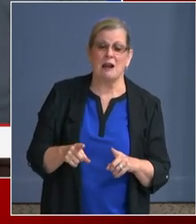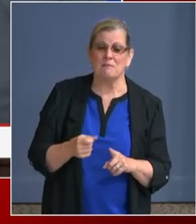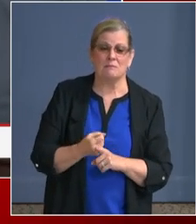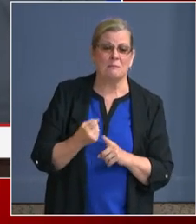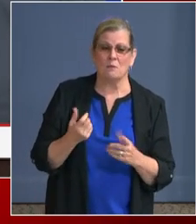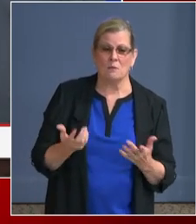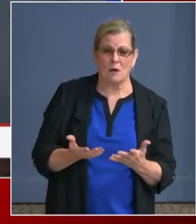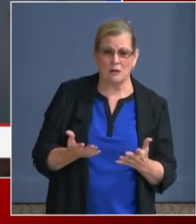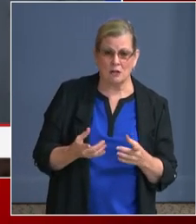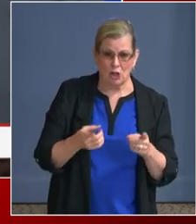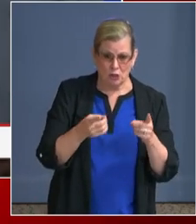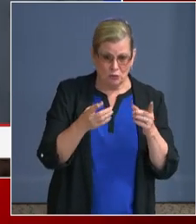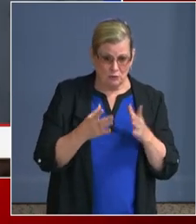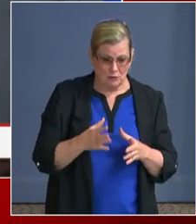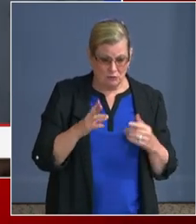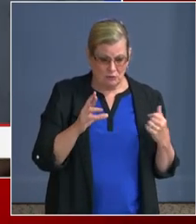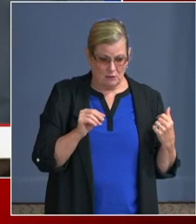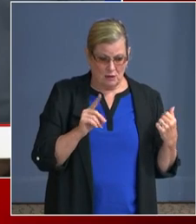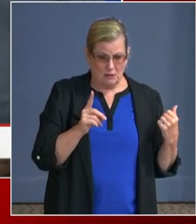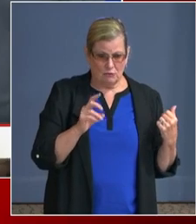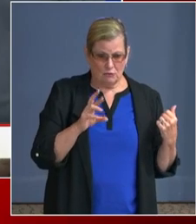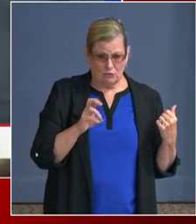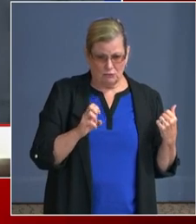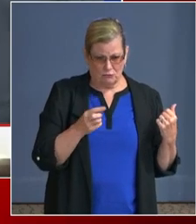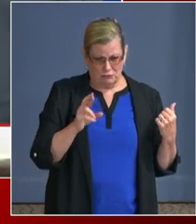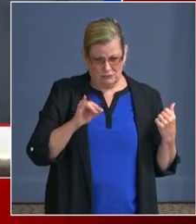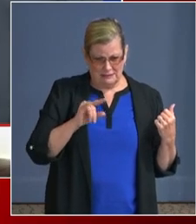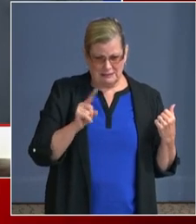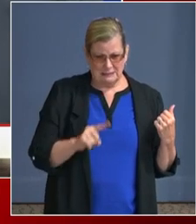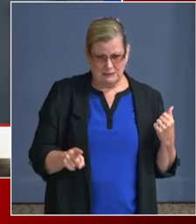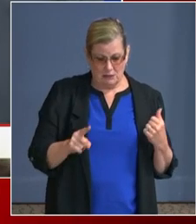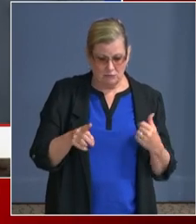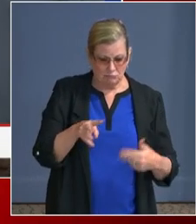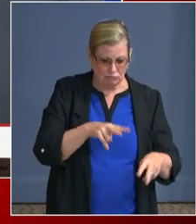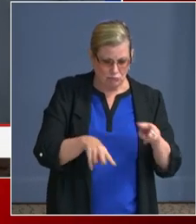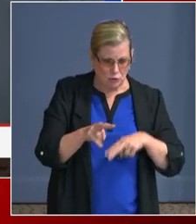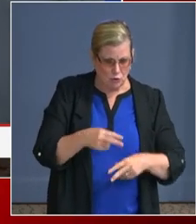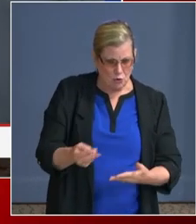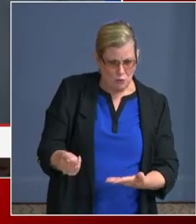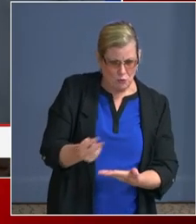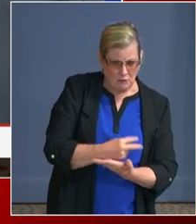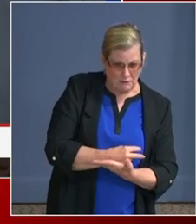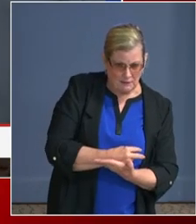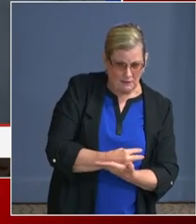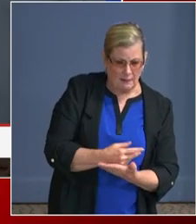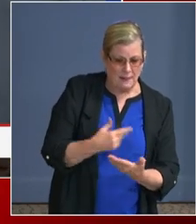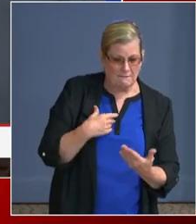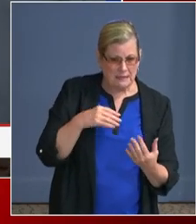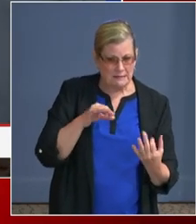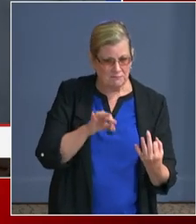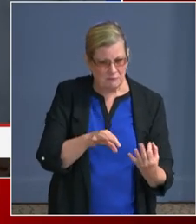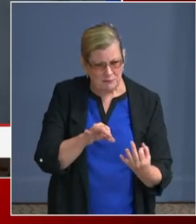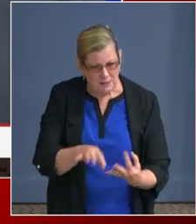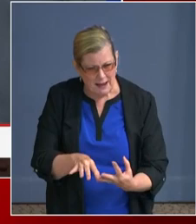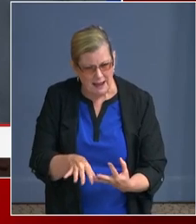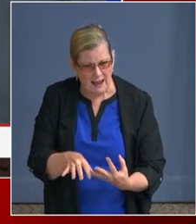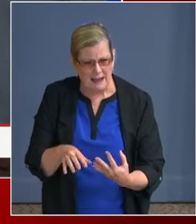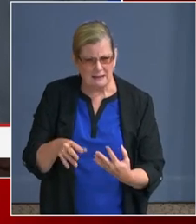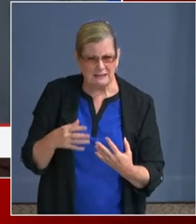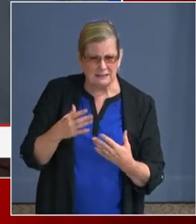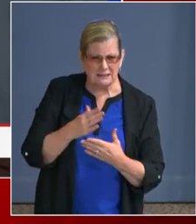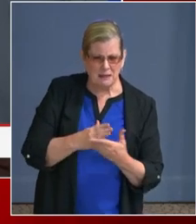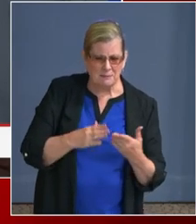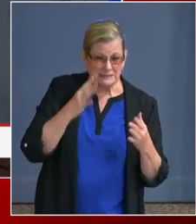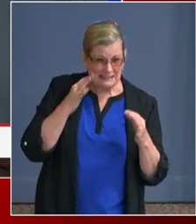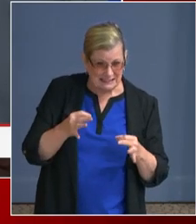Director Rodriguez and his team review it. It has health input as well. And then there's some decision if this